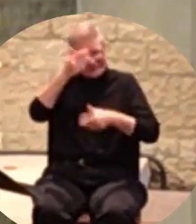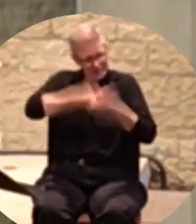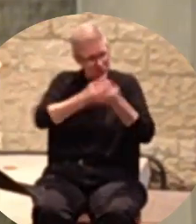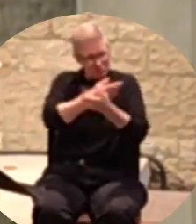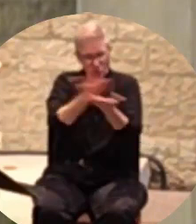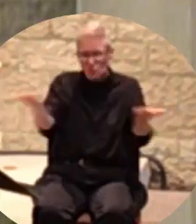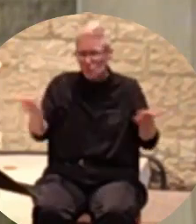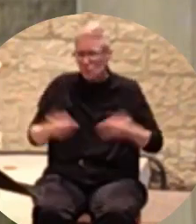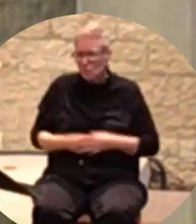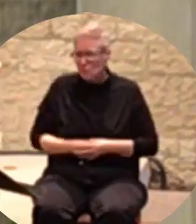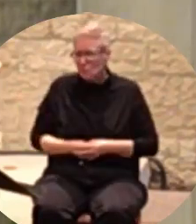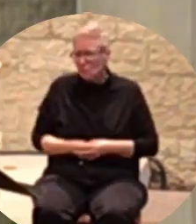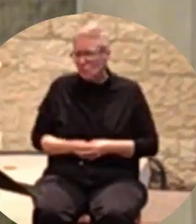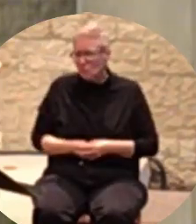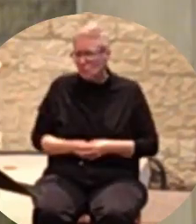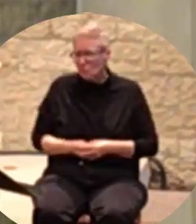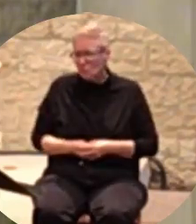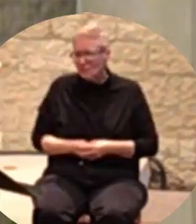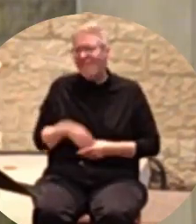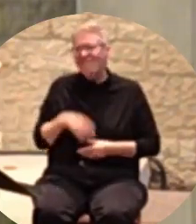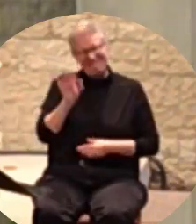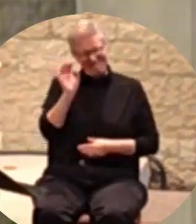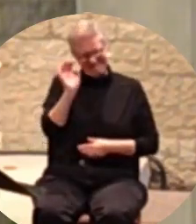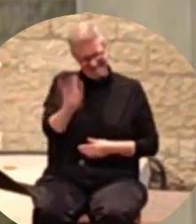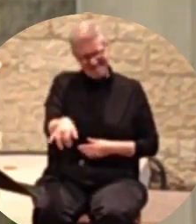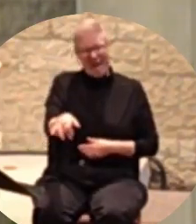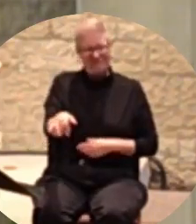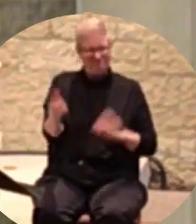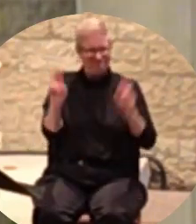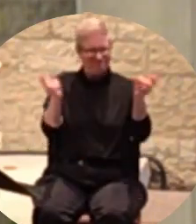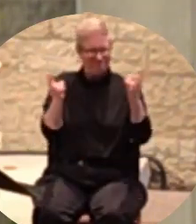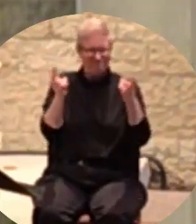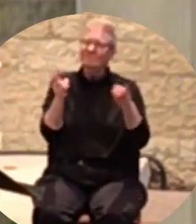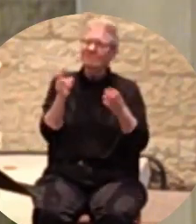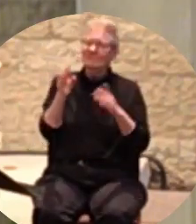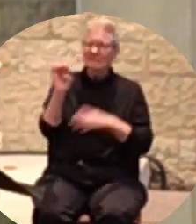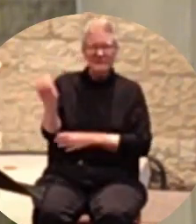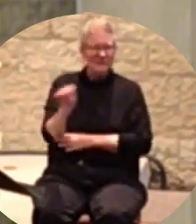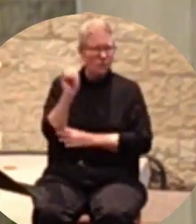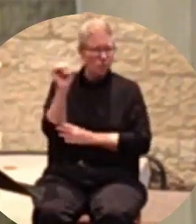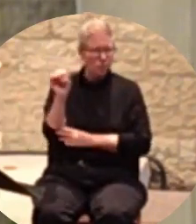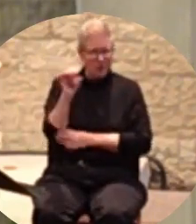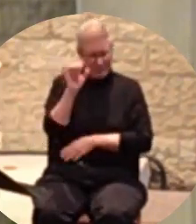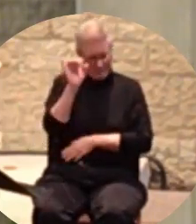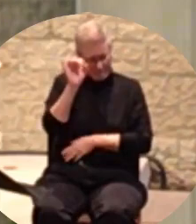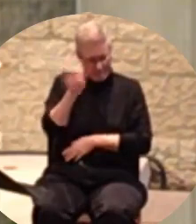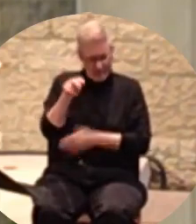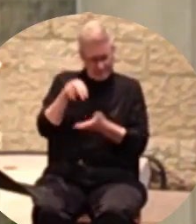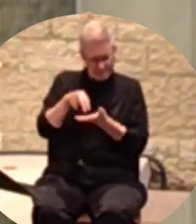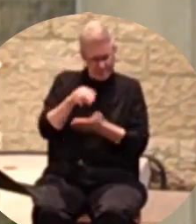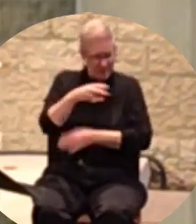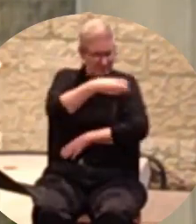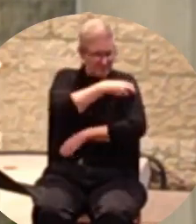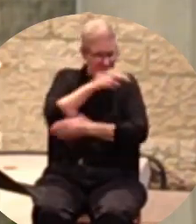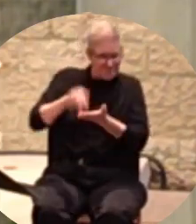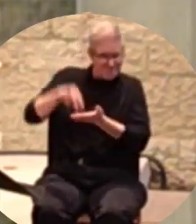you. That is Easter. That is the resurrecting power of the divine.